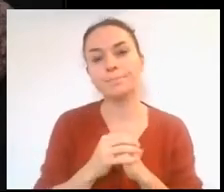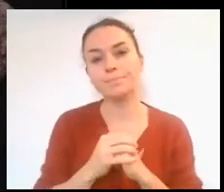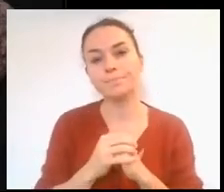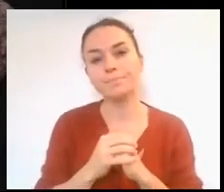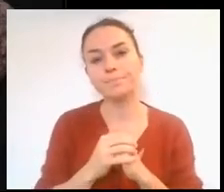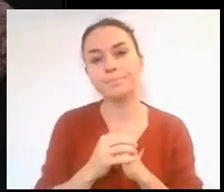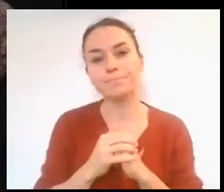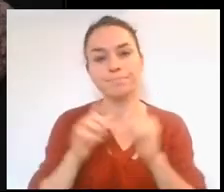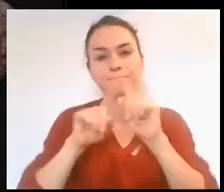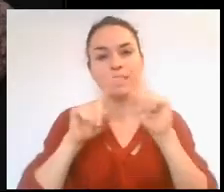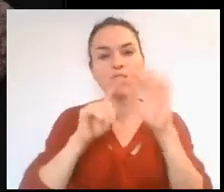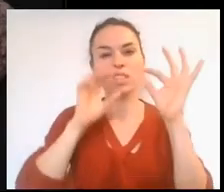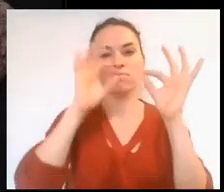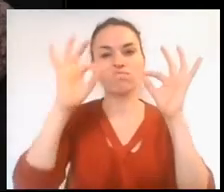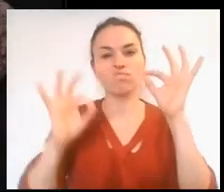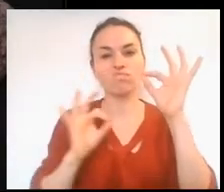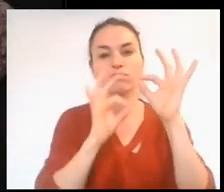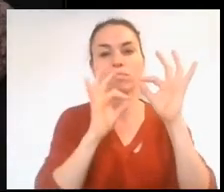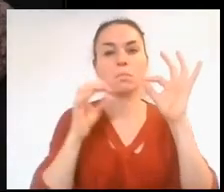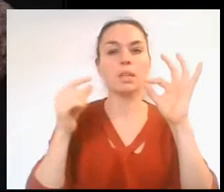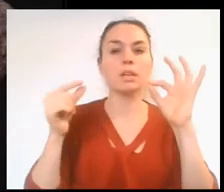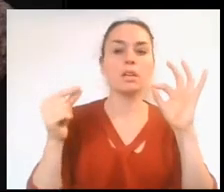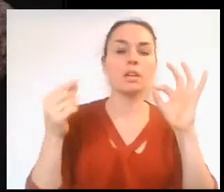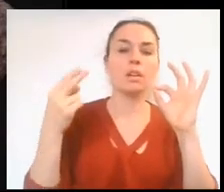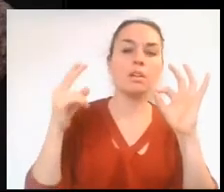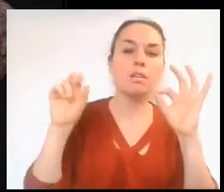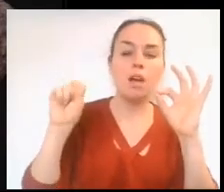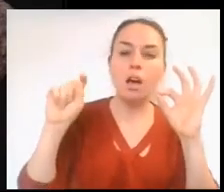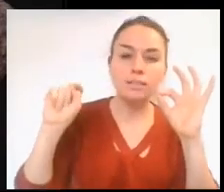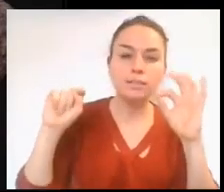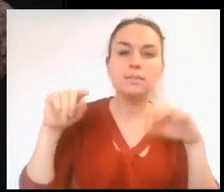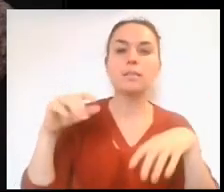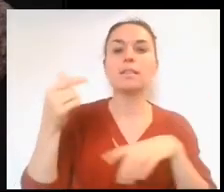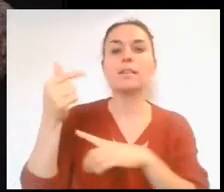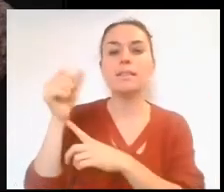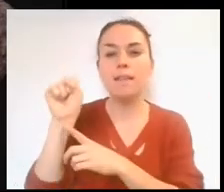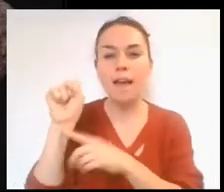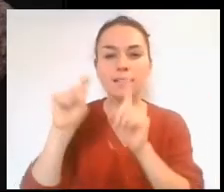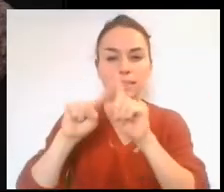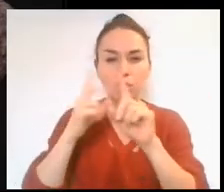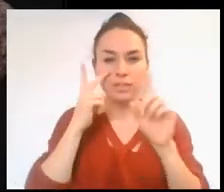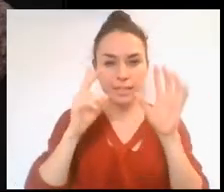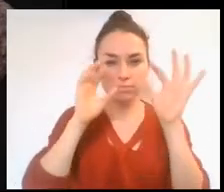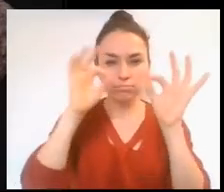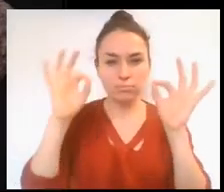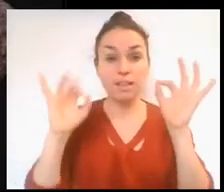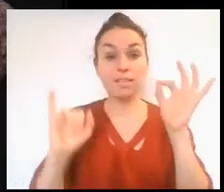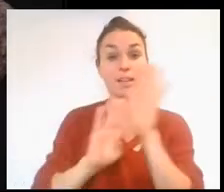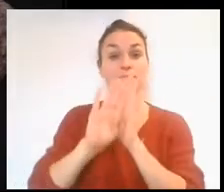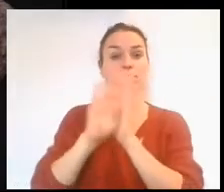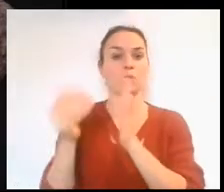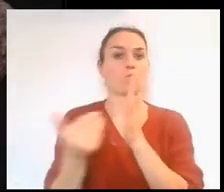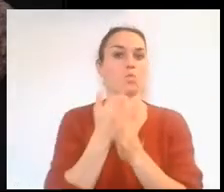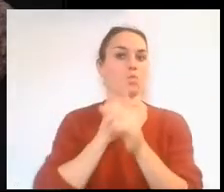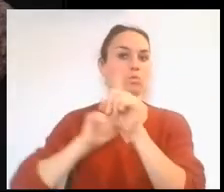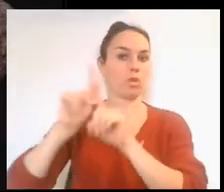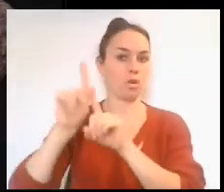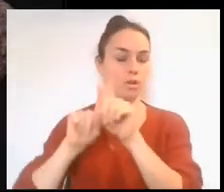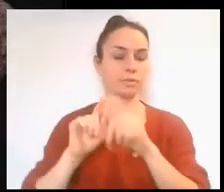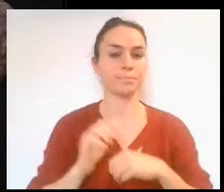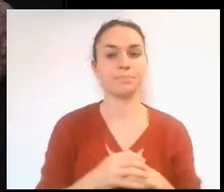complexes of dust and gas where stars are forming. Now, you don't see the stars themselves at